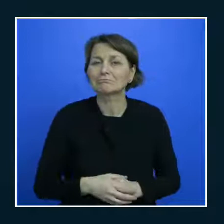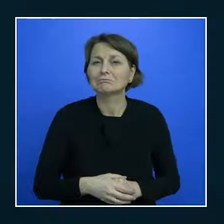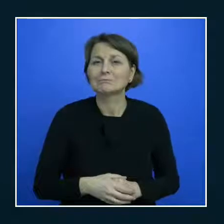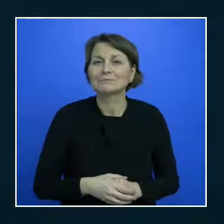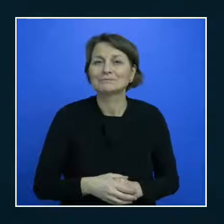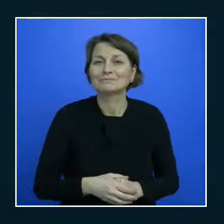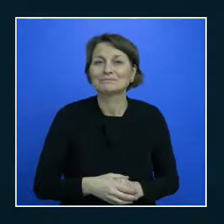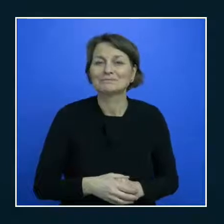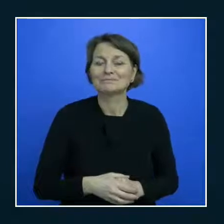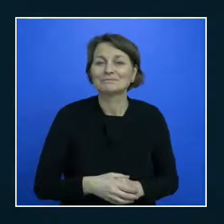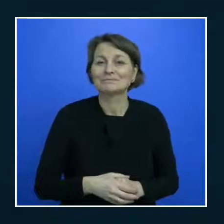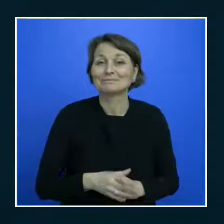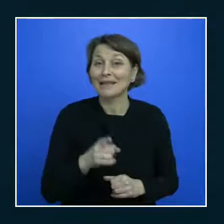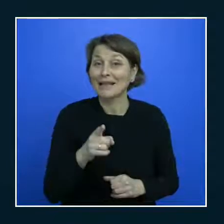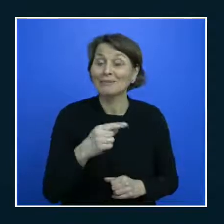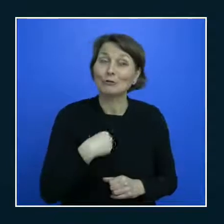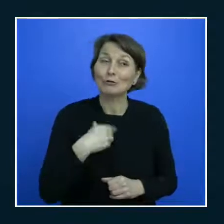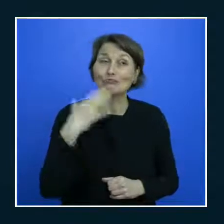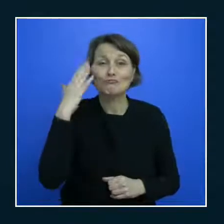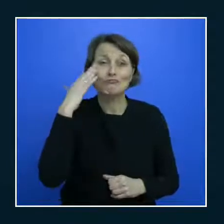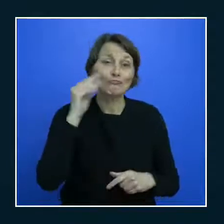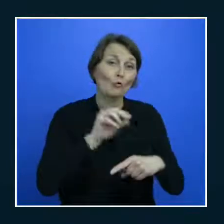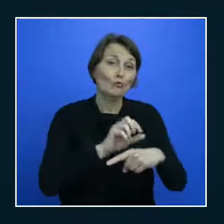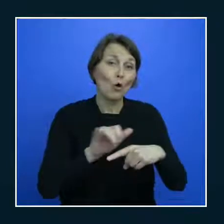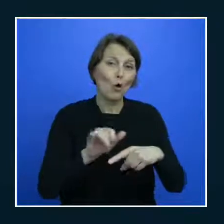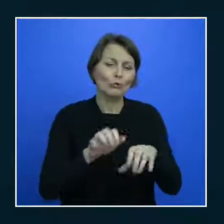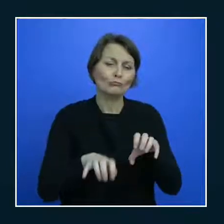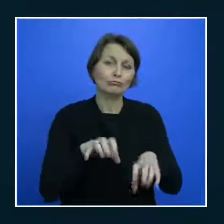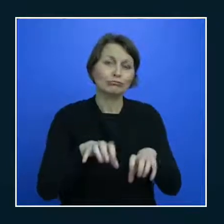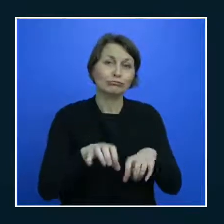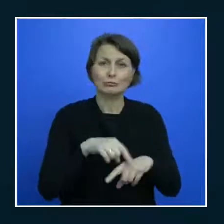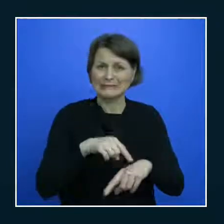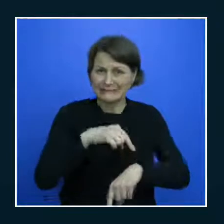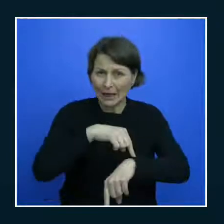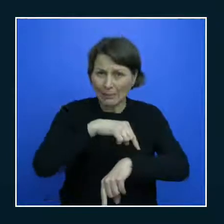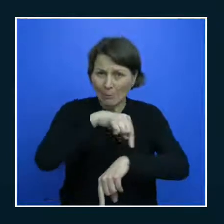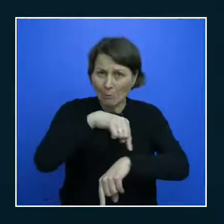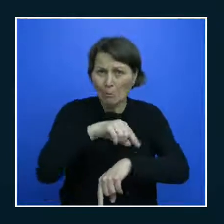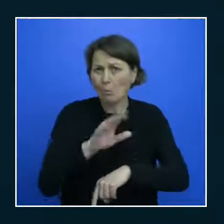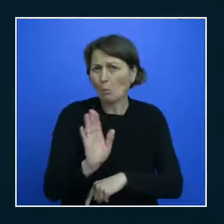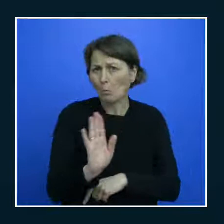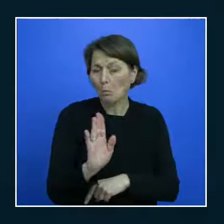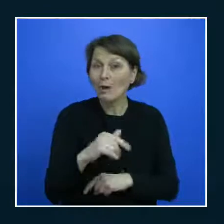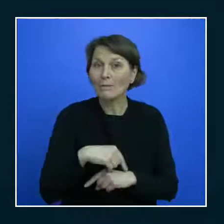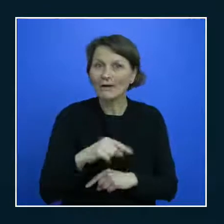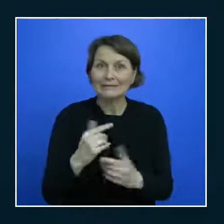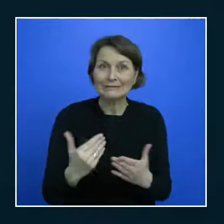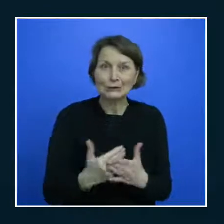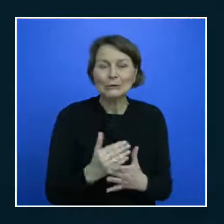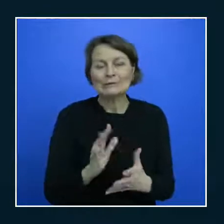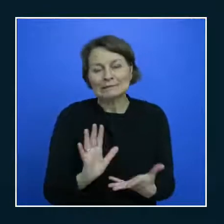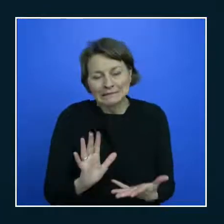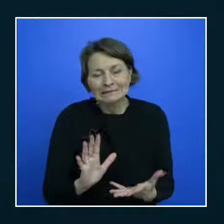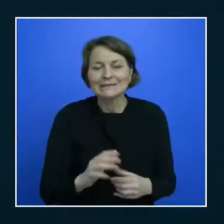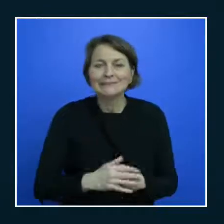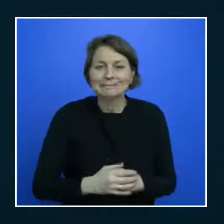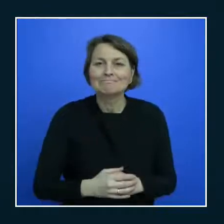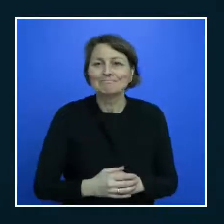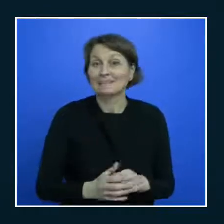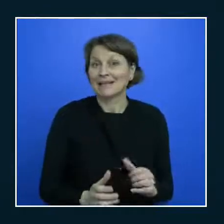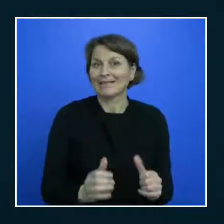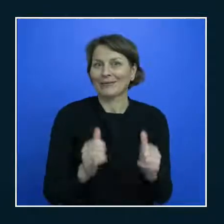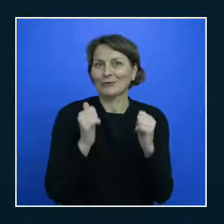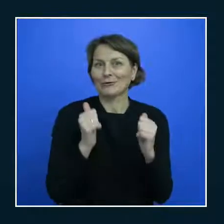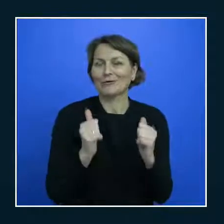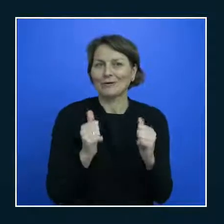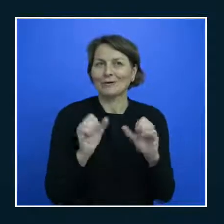Takes if you are familiar with coding, it takes not that much time. But if you are new to it, this is a great way of